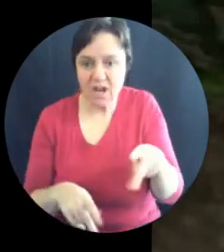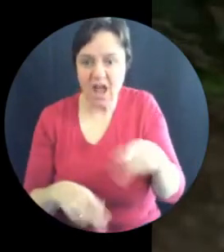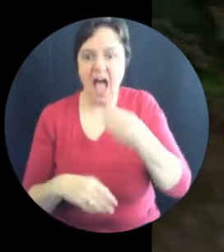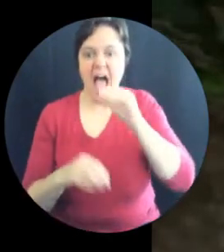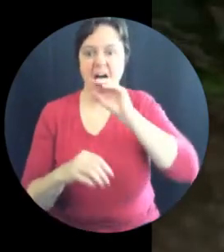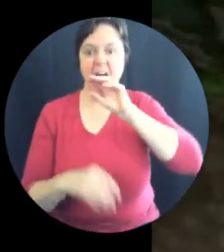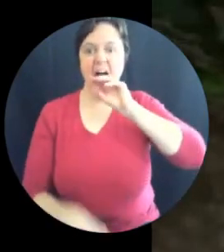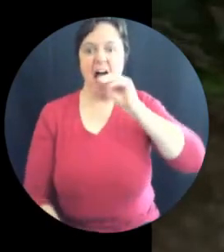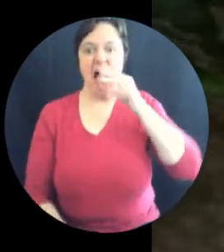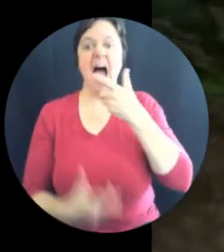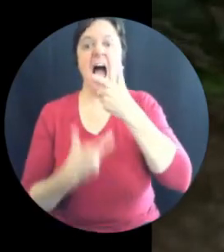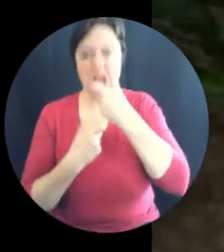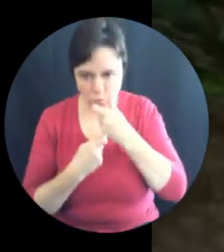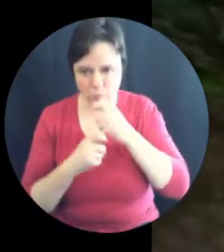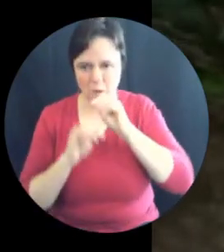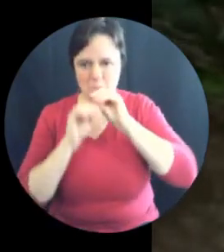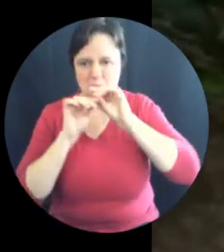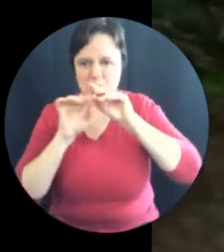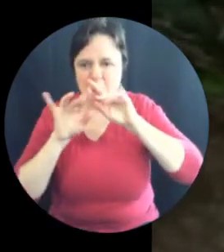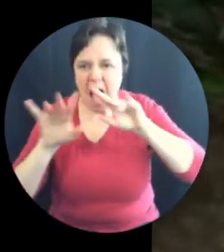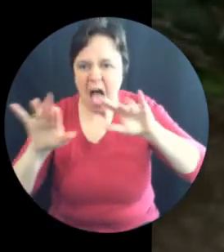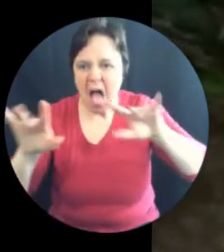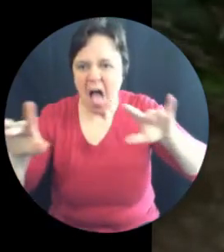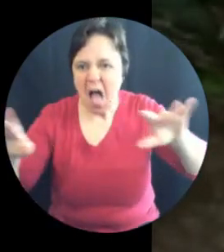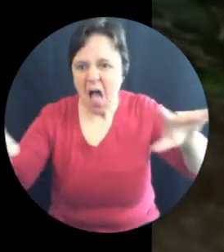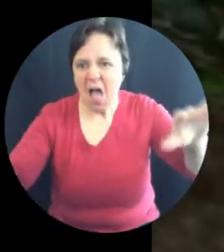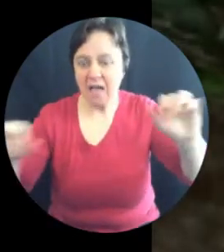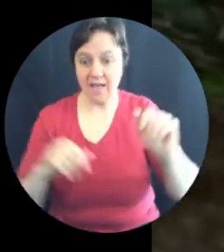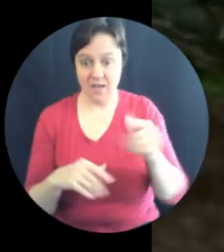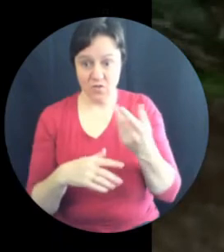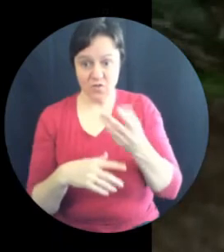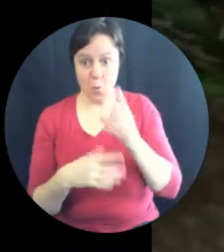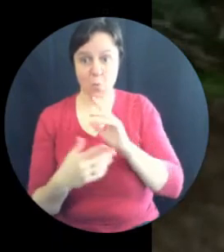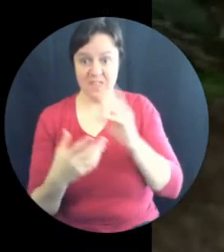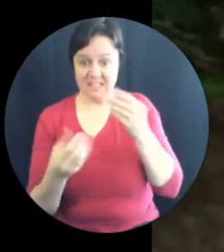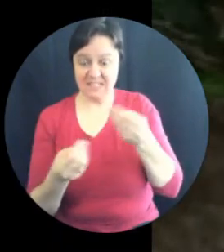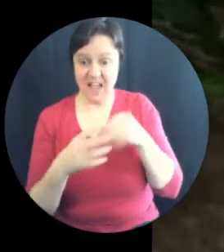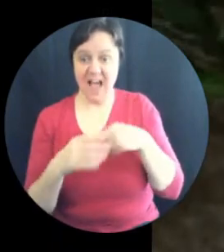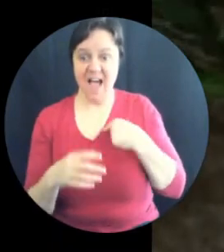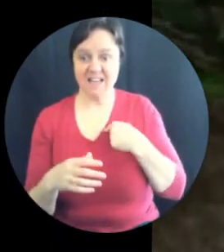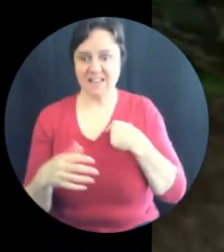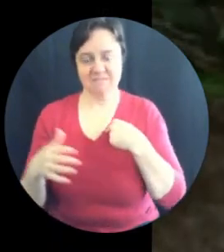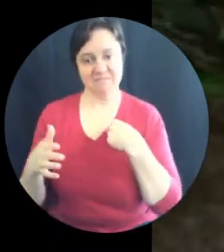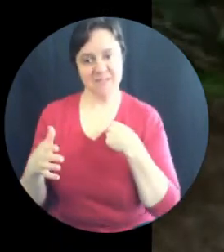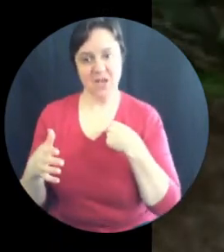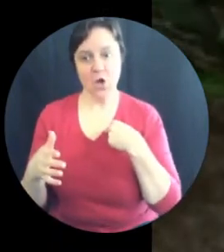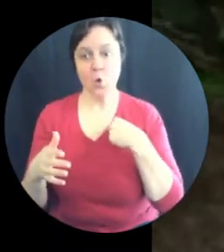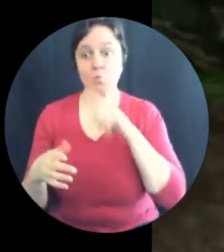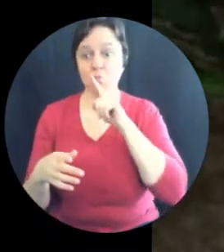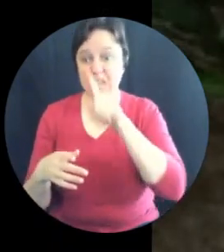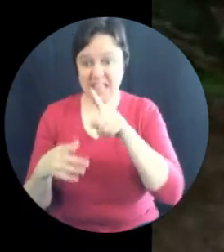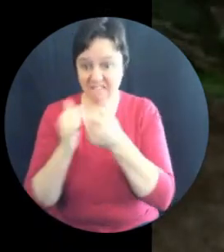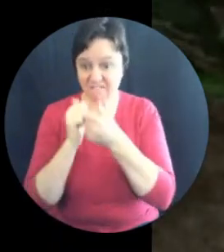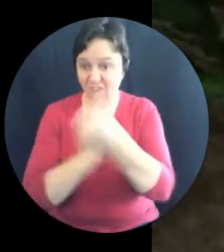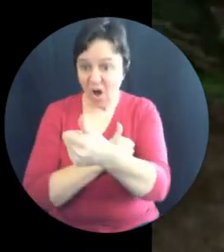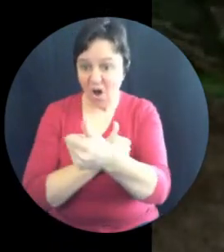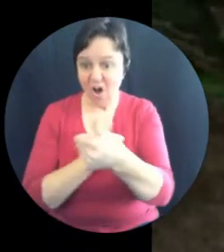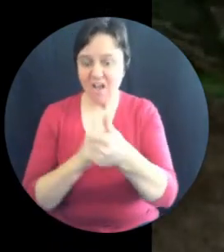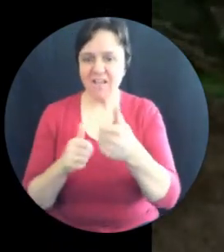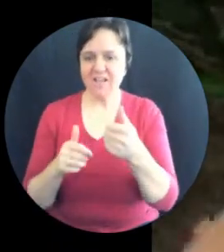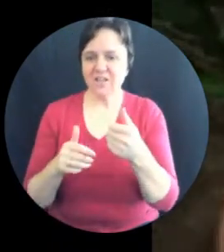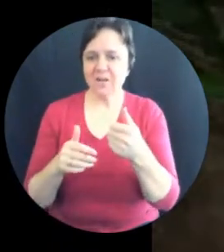and hit the back of the room? And when I did some recent research on that, I realized that it not only goes out and goes to the back of the